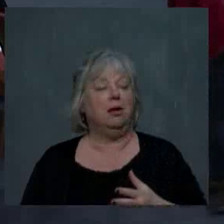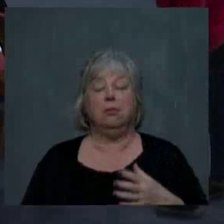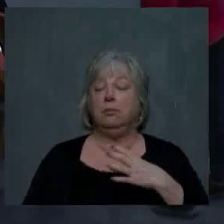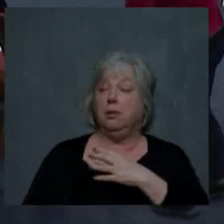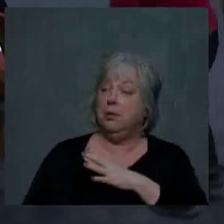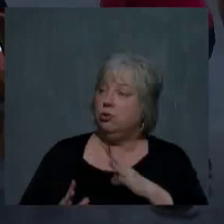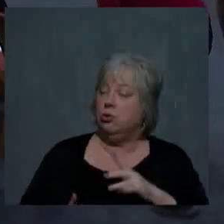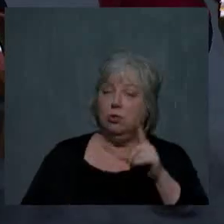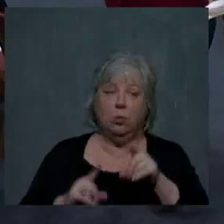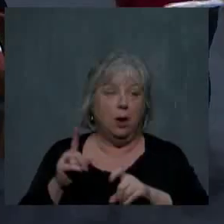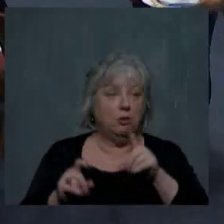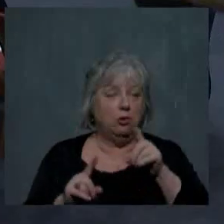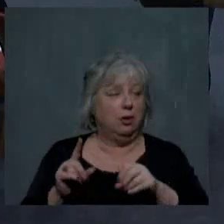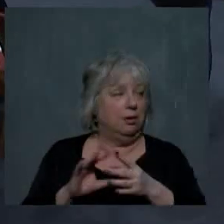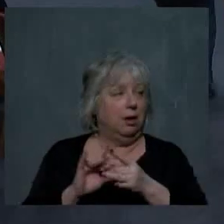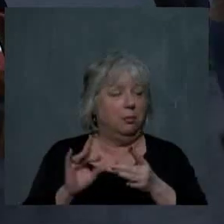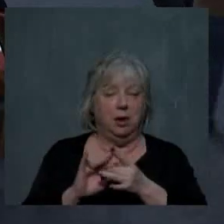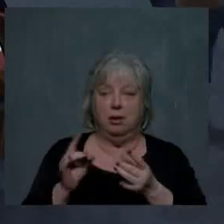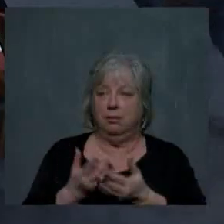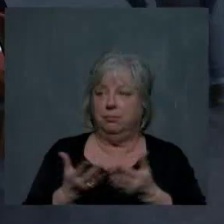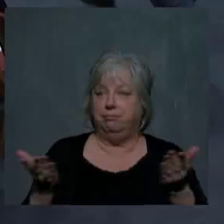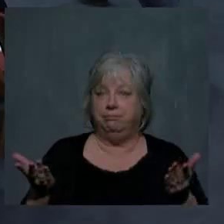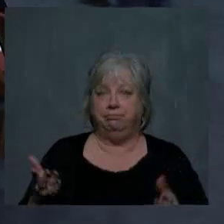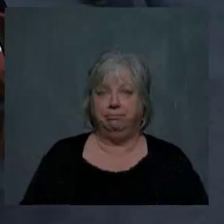Commissioners, questions, comments?